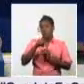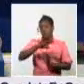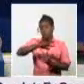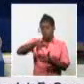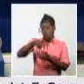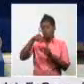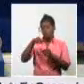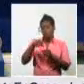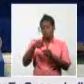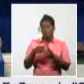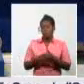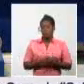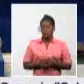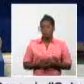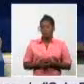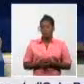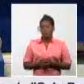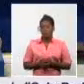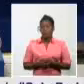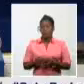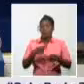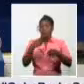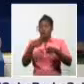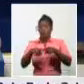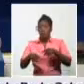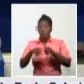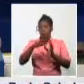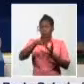205,923 fatalities, for a lethality of